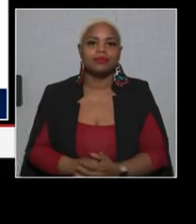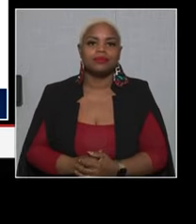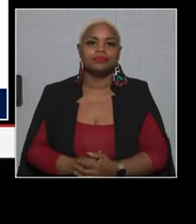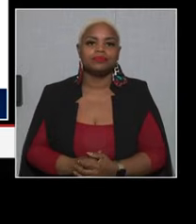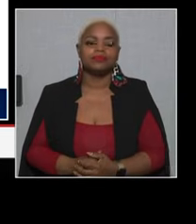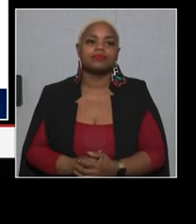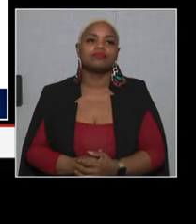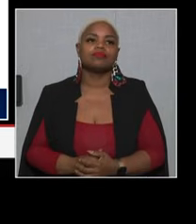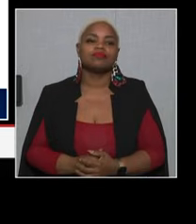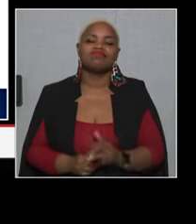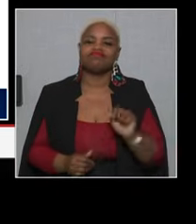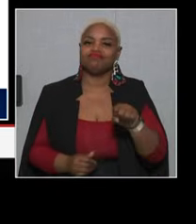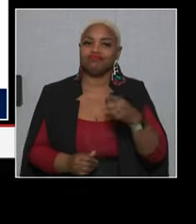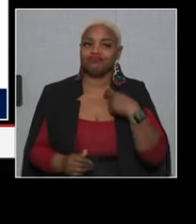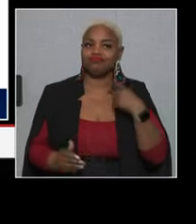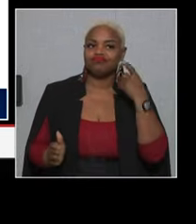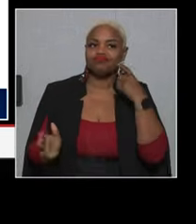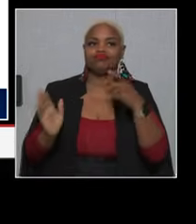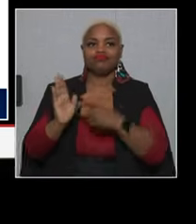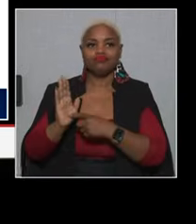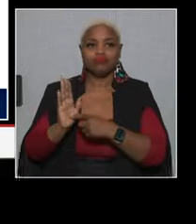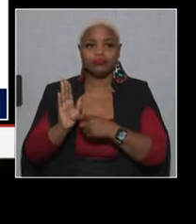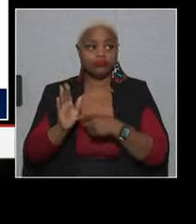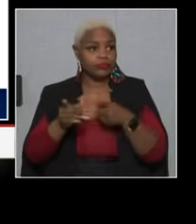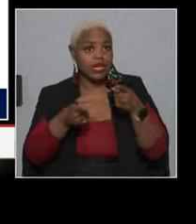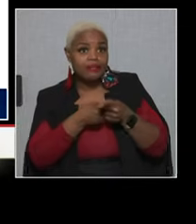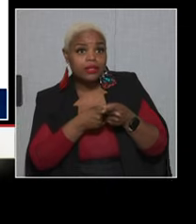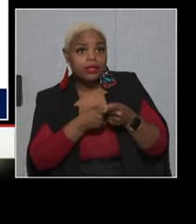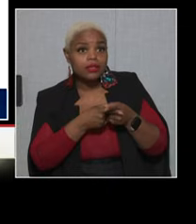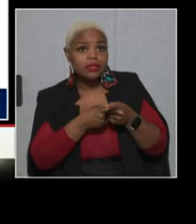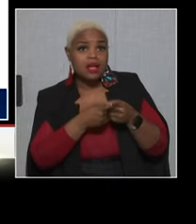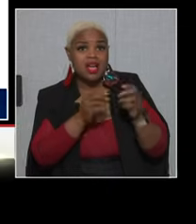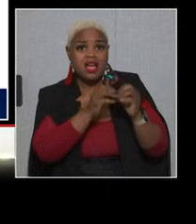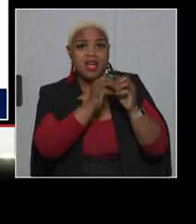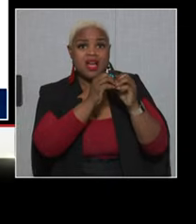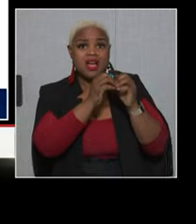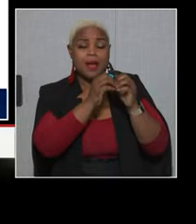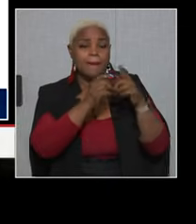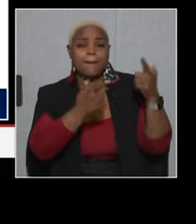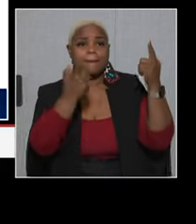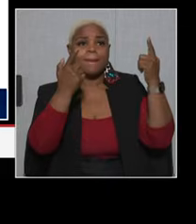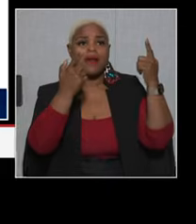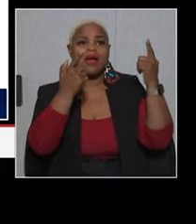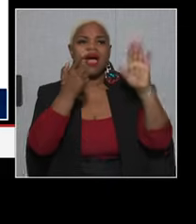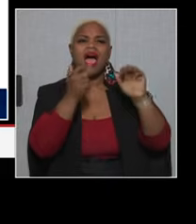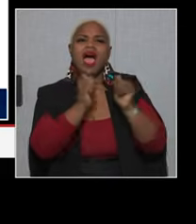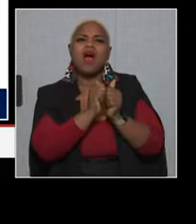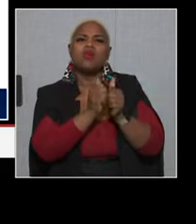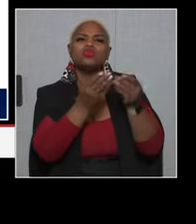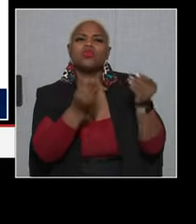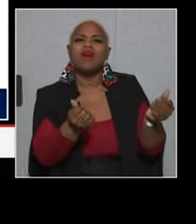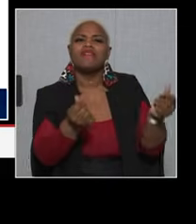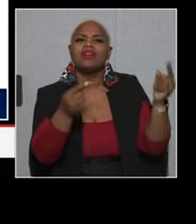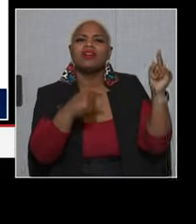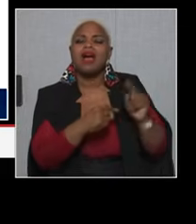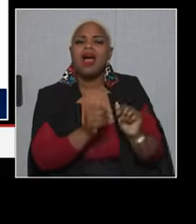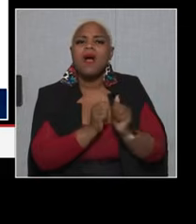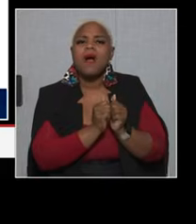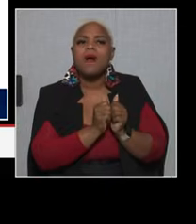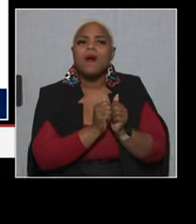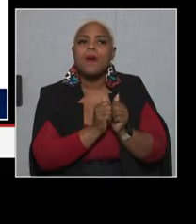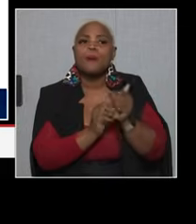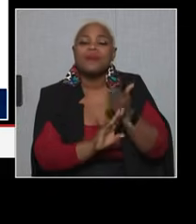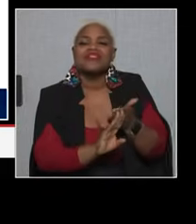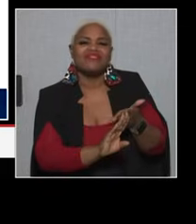and results to gunfire. Our Office of Criminal Intelligence is monitoring disputes between competing groups on social media, and I think we have